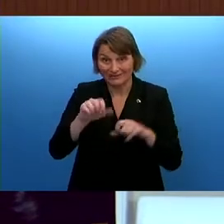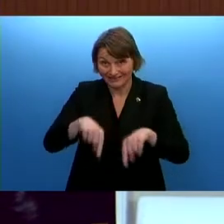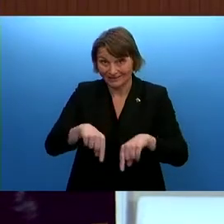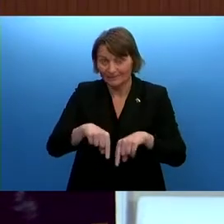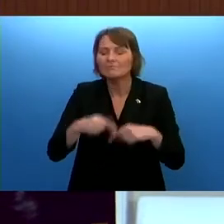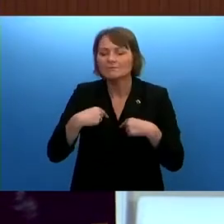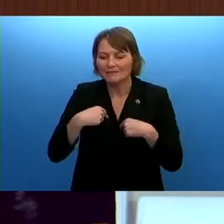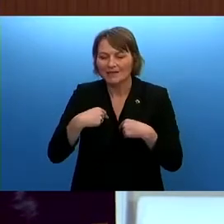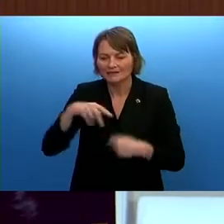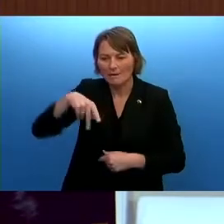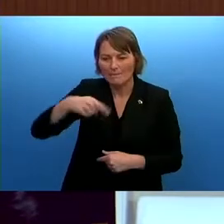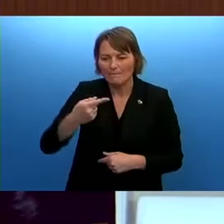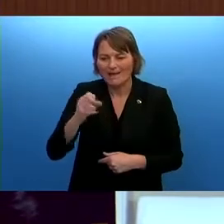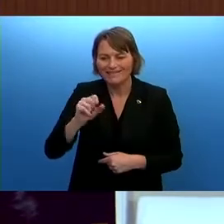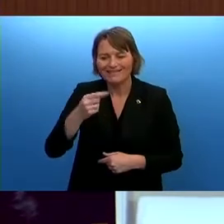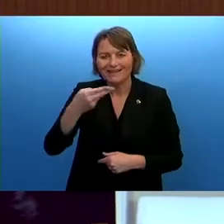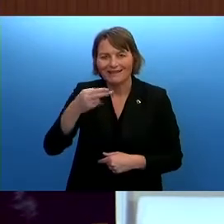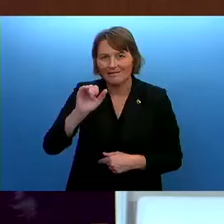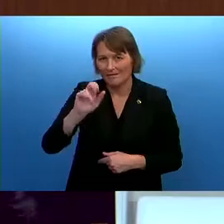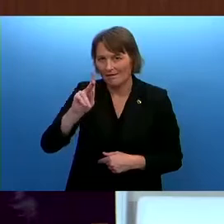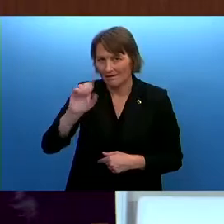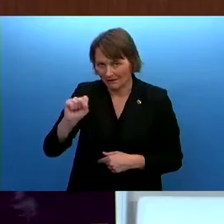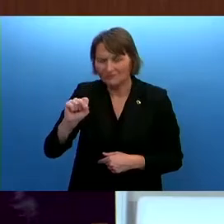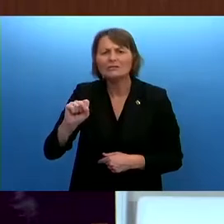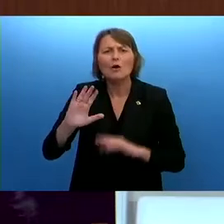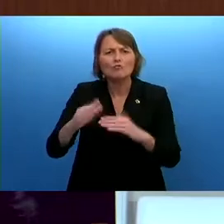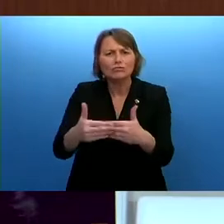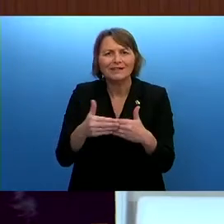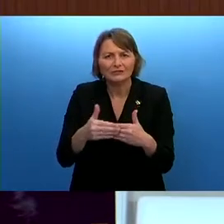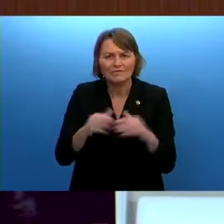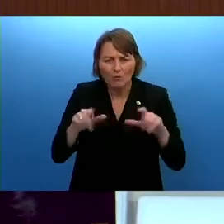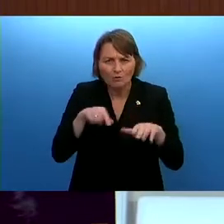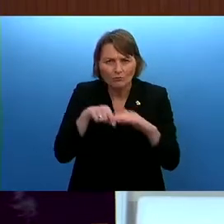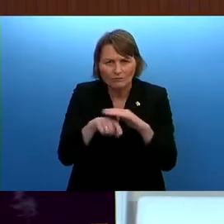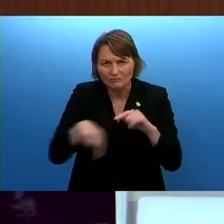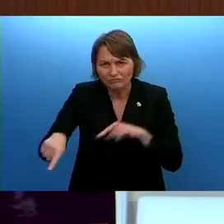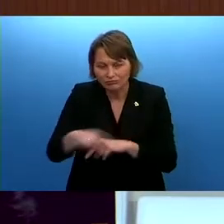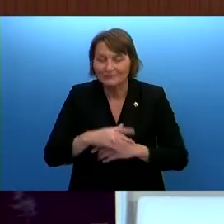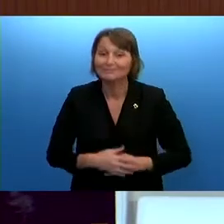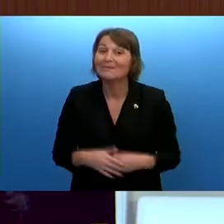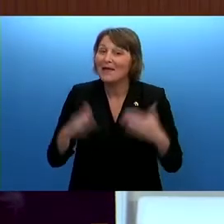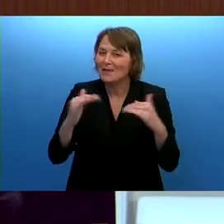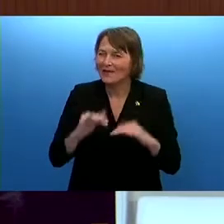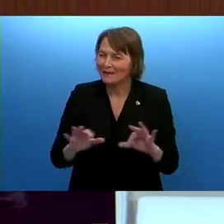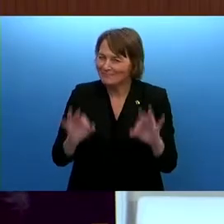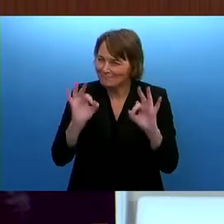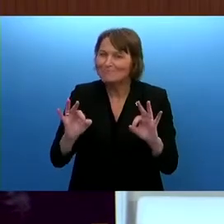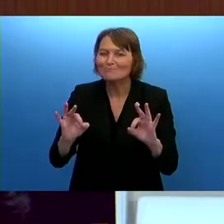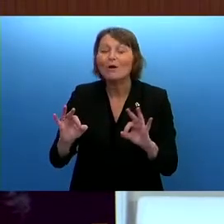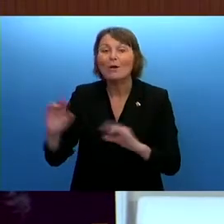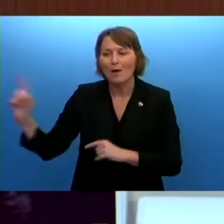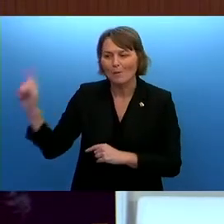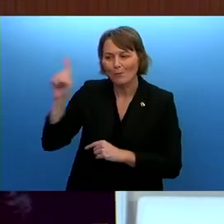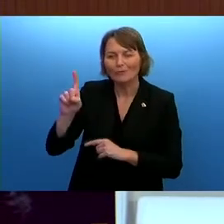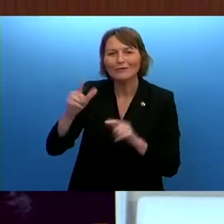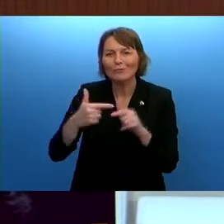Protection. In addition, we have an expert presentation by video from Mr. Gabriel Gonzalez,